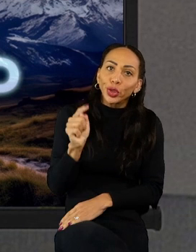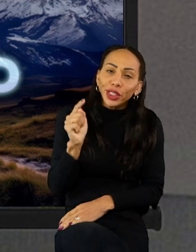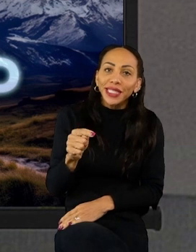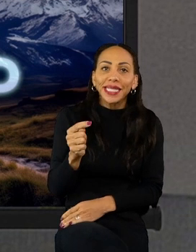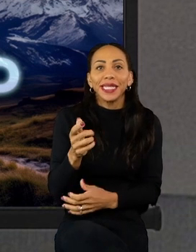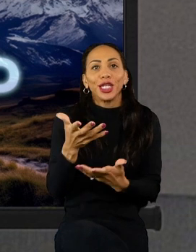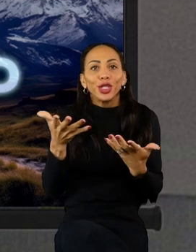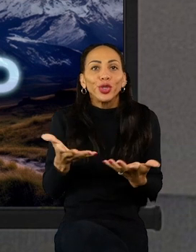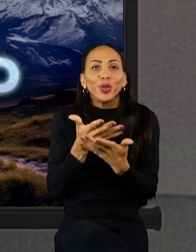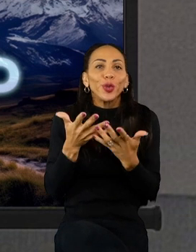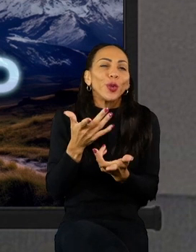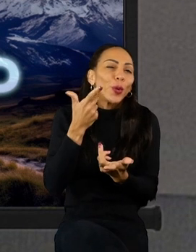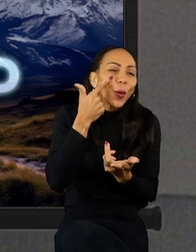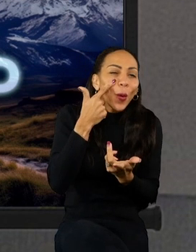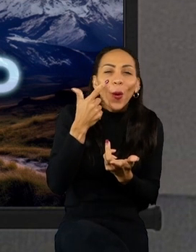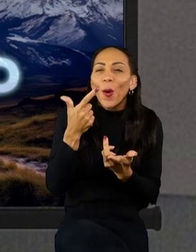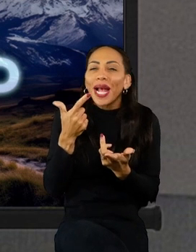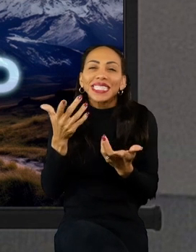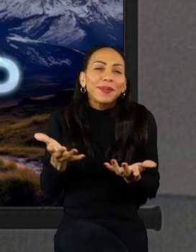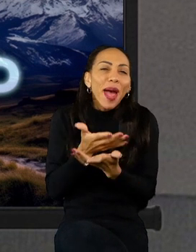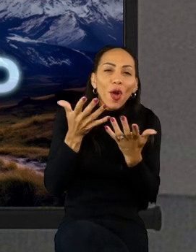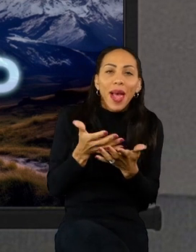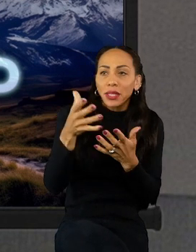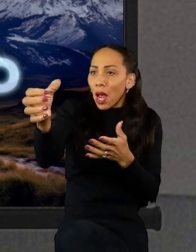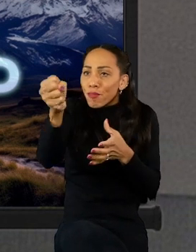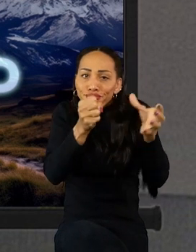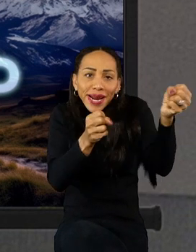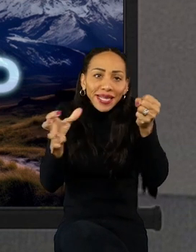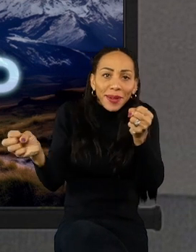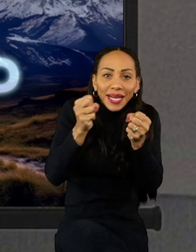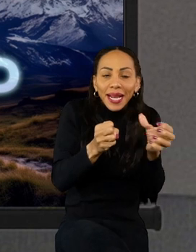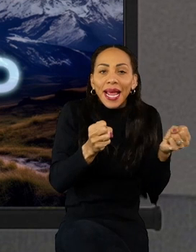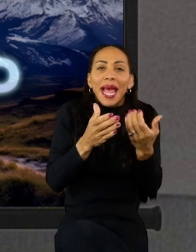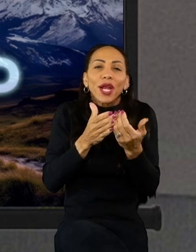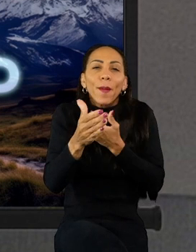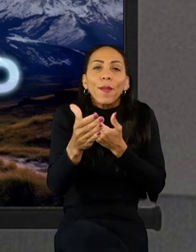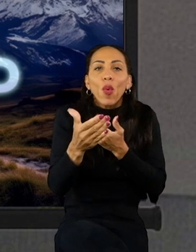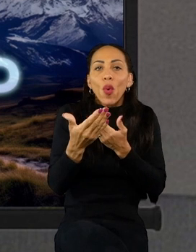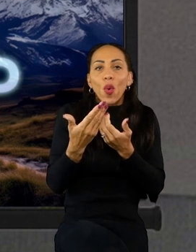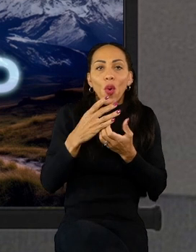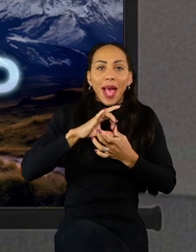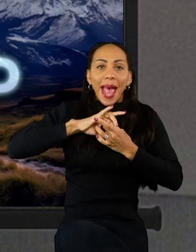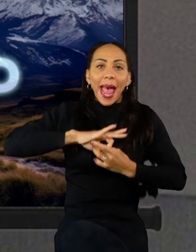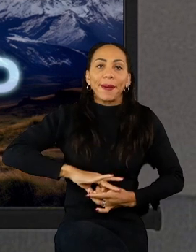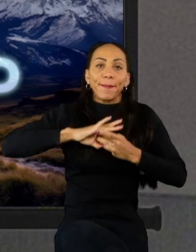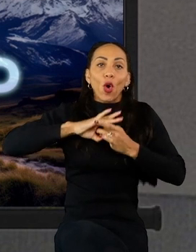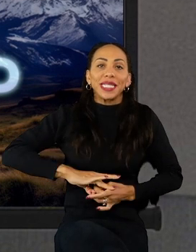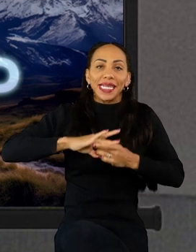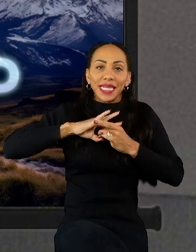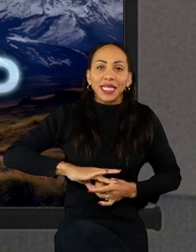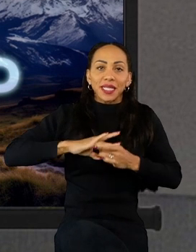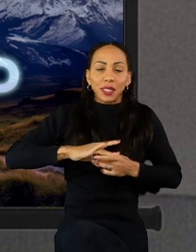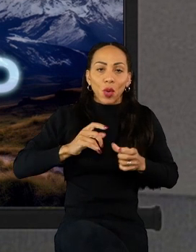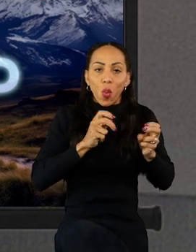to experiment with this sense of bringing people together in a more embodied